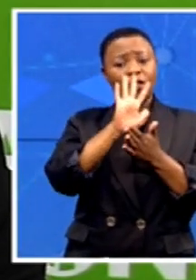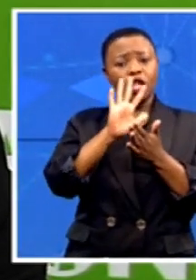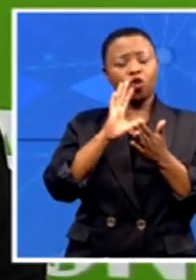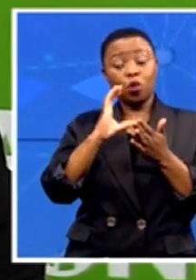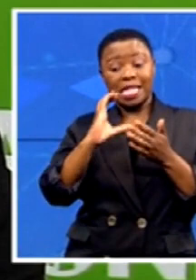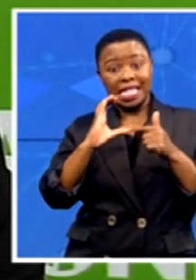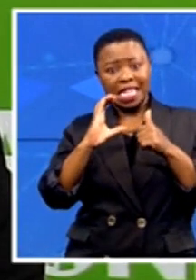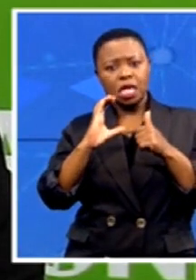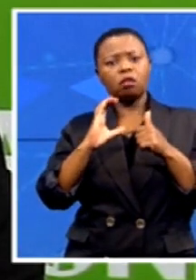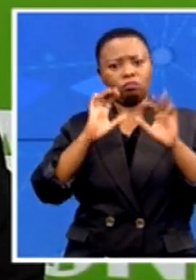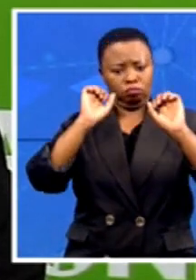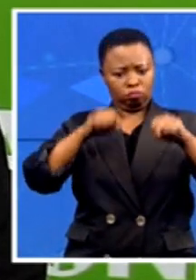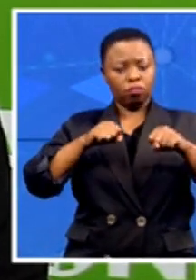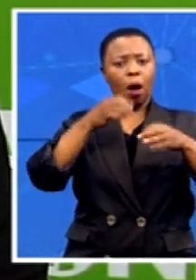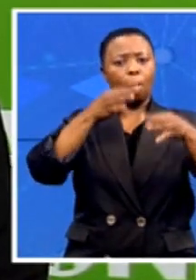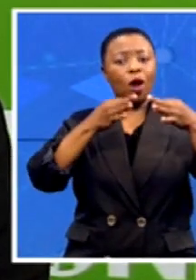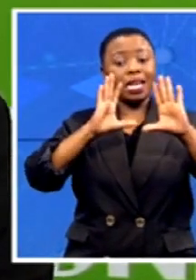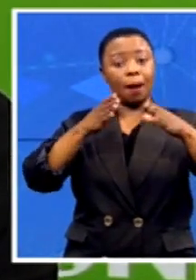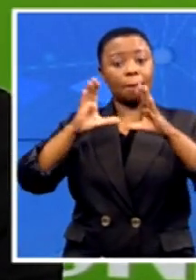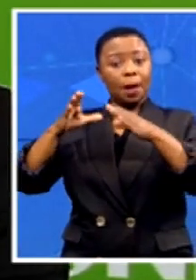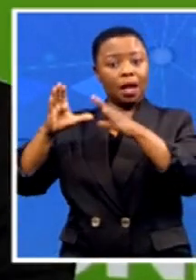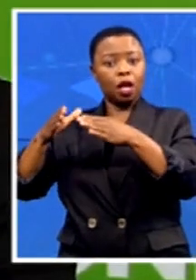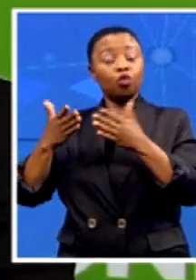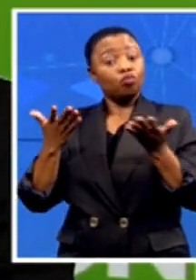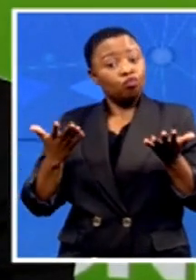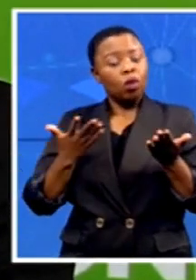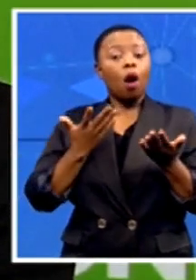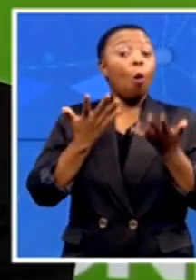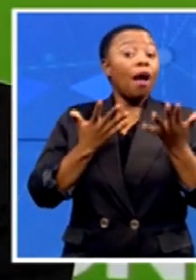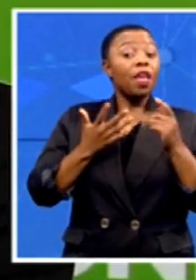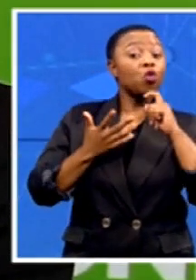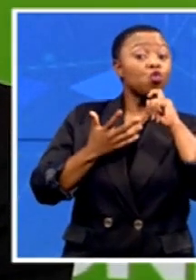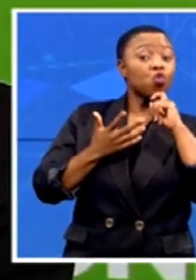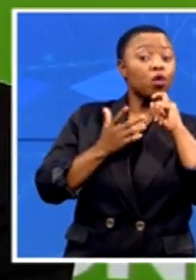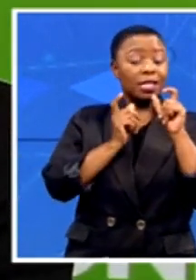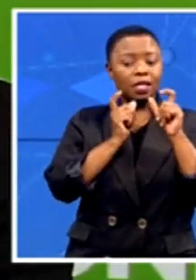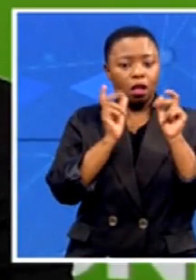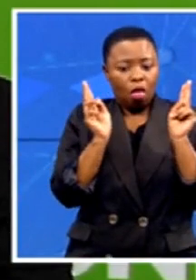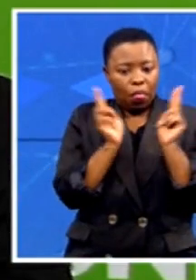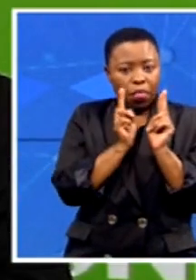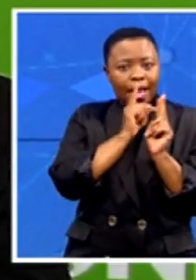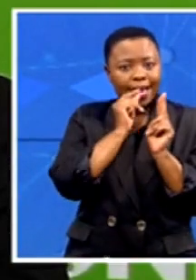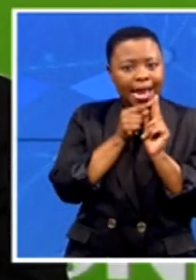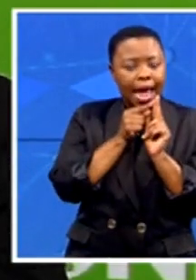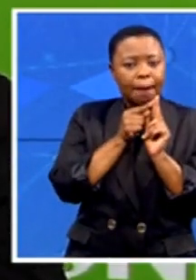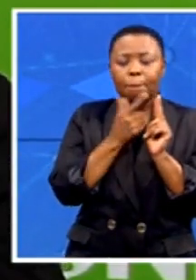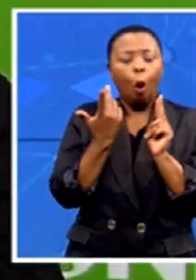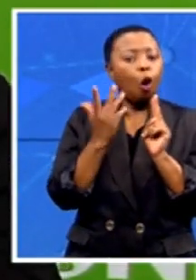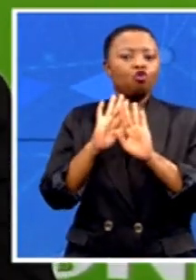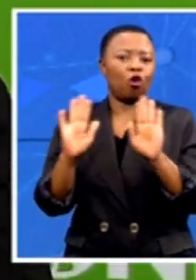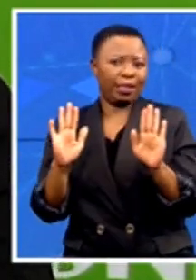option to elect whether or not to use an abbreviation. And what we are saying is that